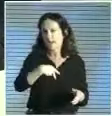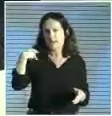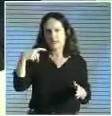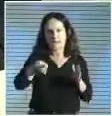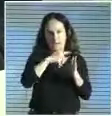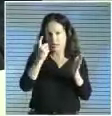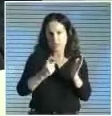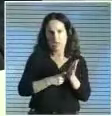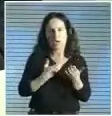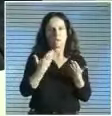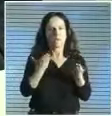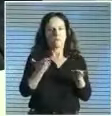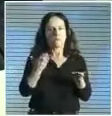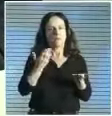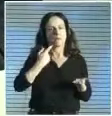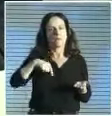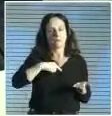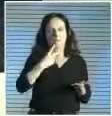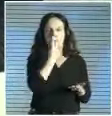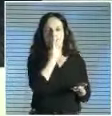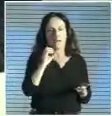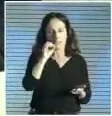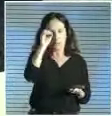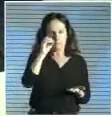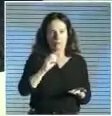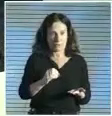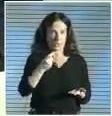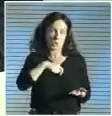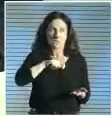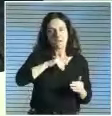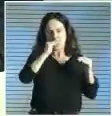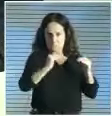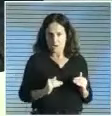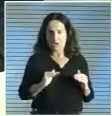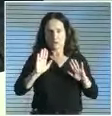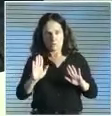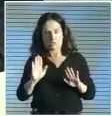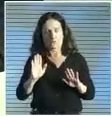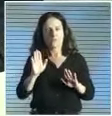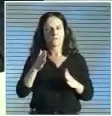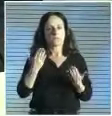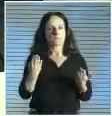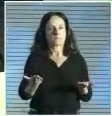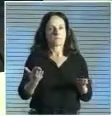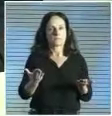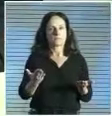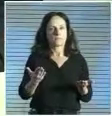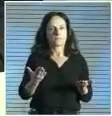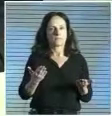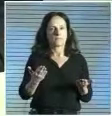less. Is composed by or is created by the big companies